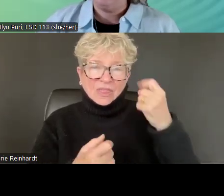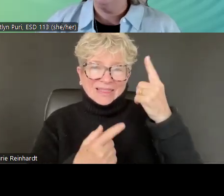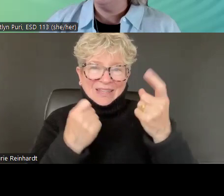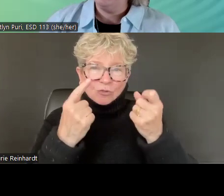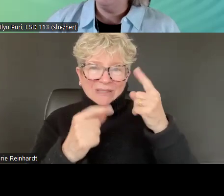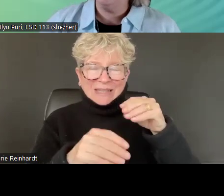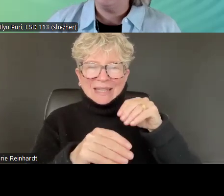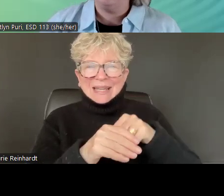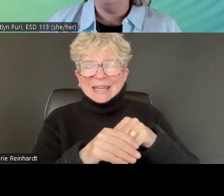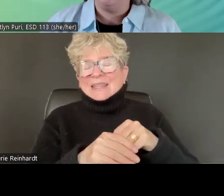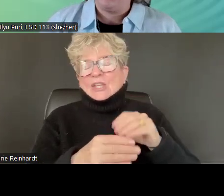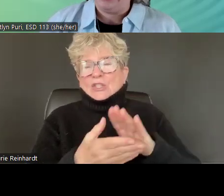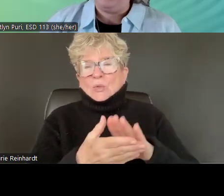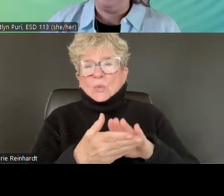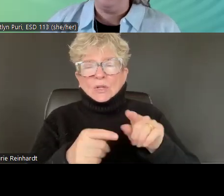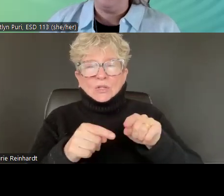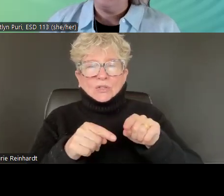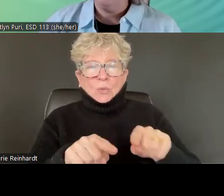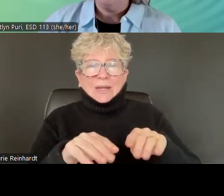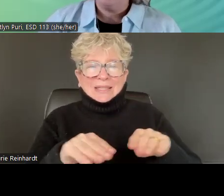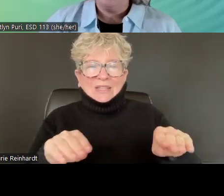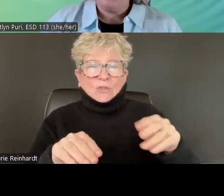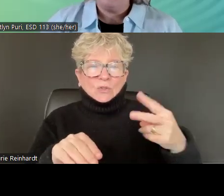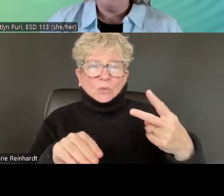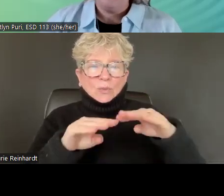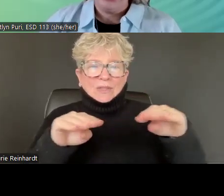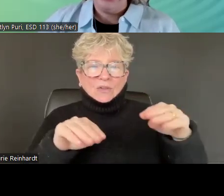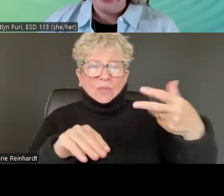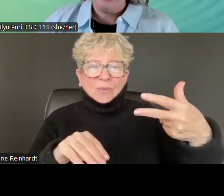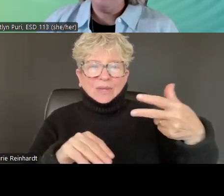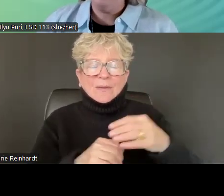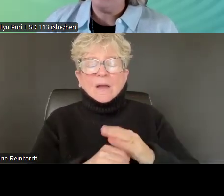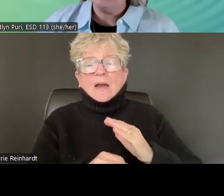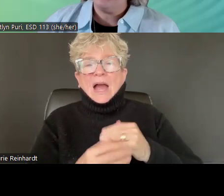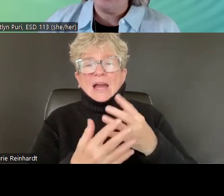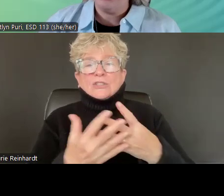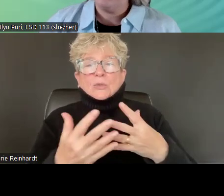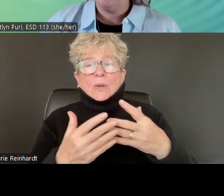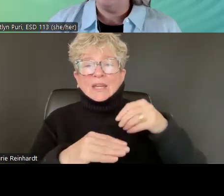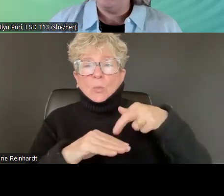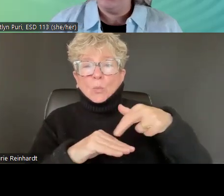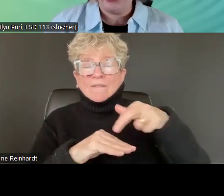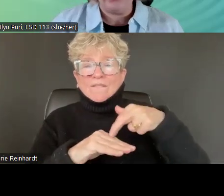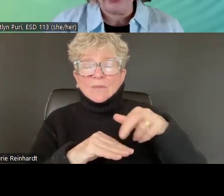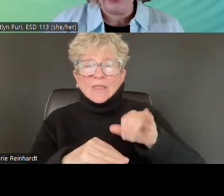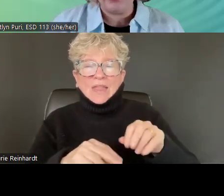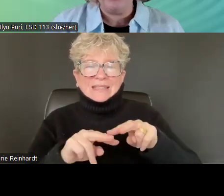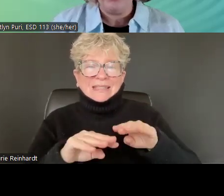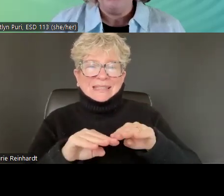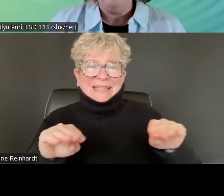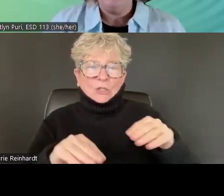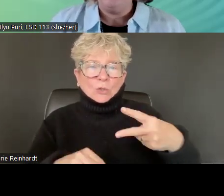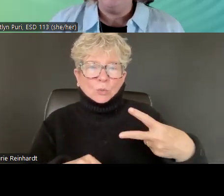in tiers 2 and 3. So our screening and referrals are a tier 2